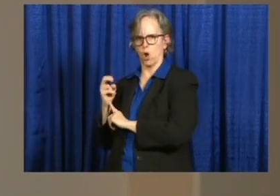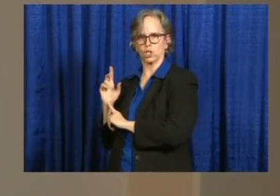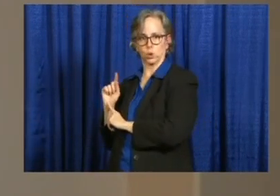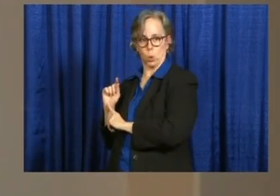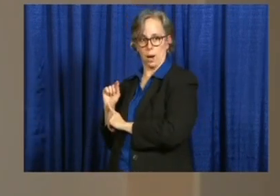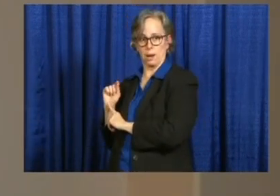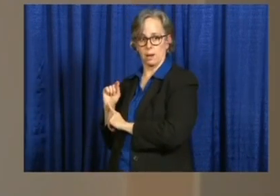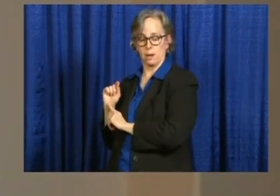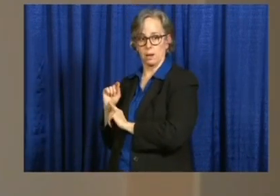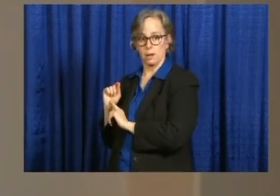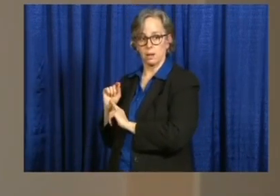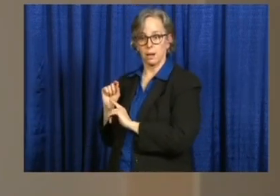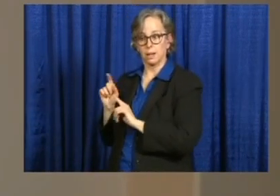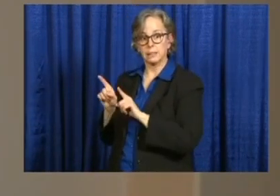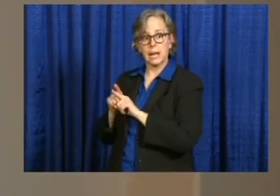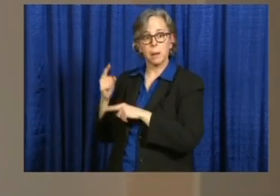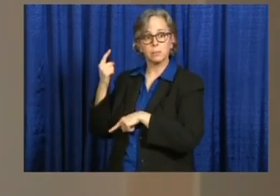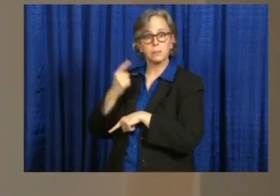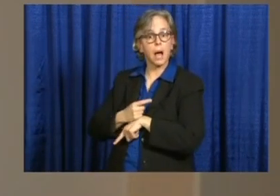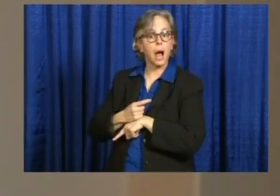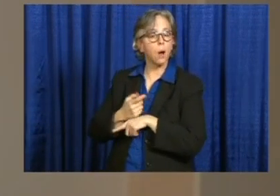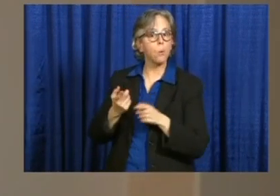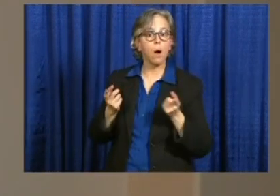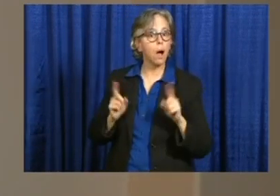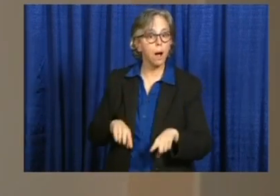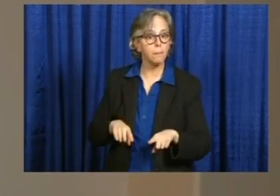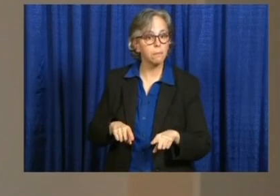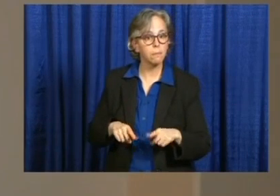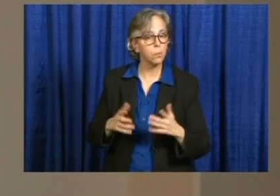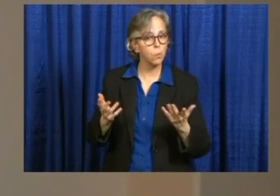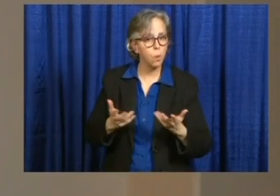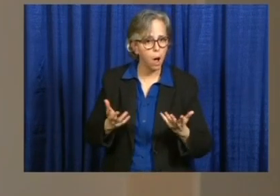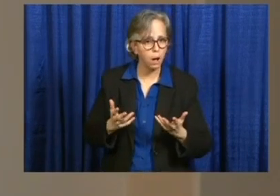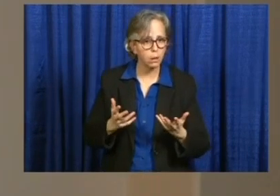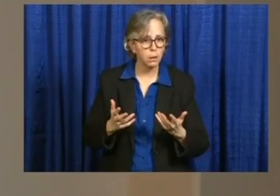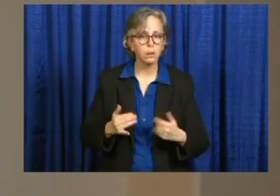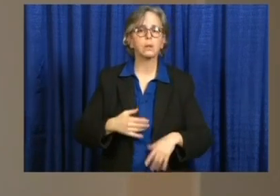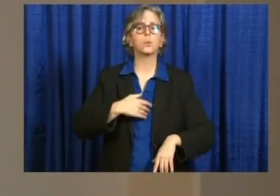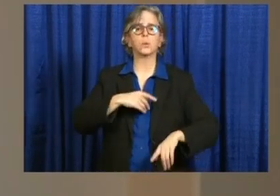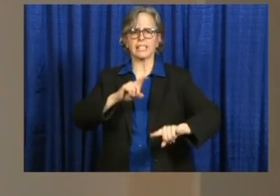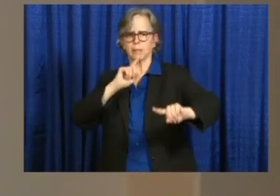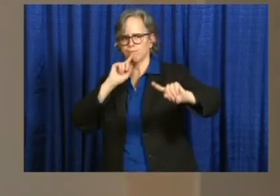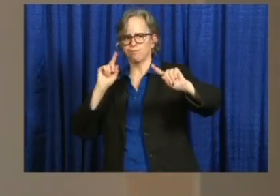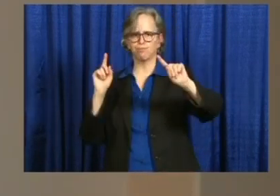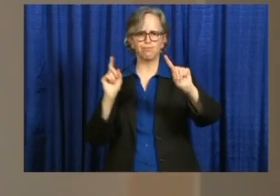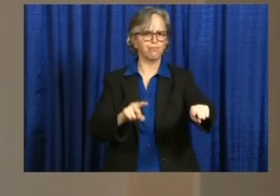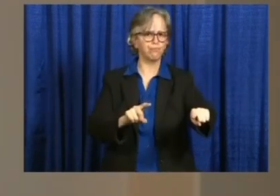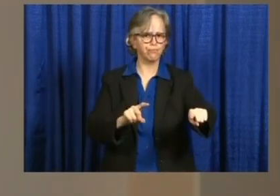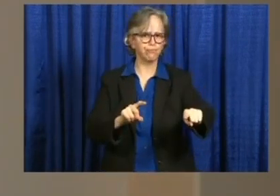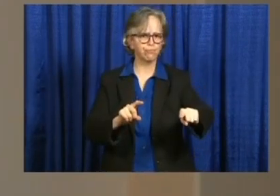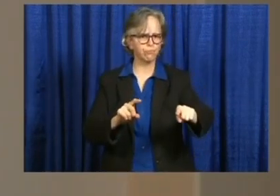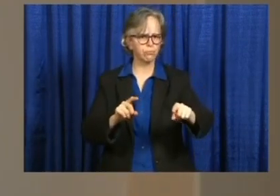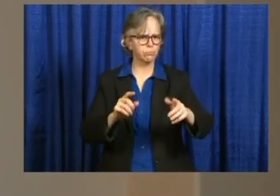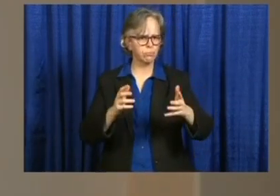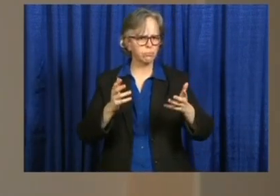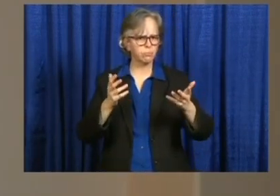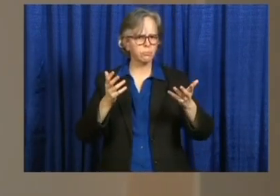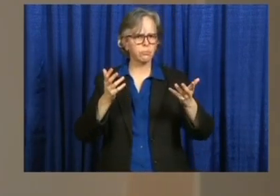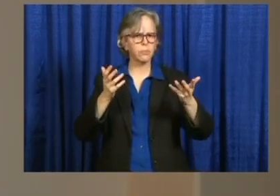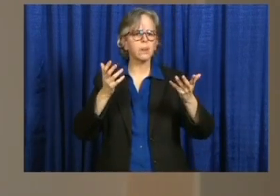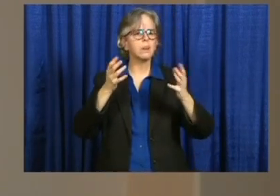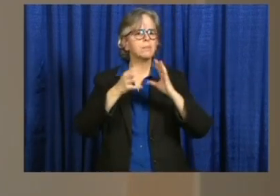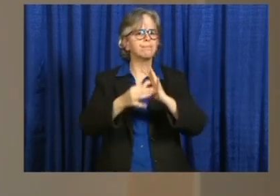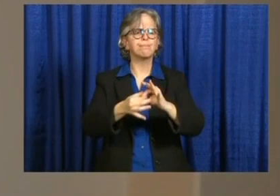20th, there was an order issued regarding out-of-care network